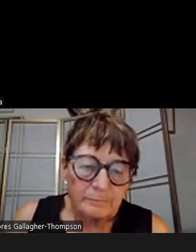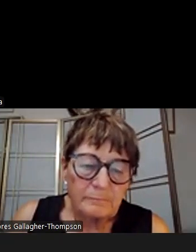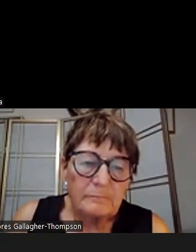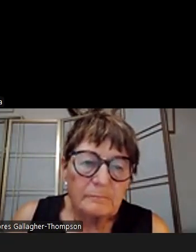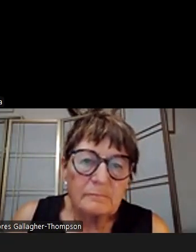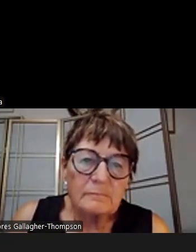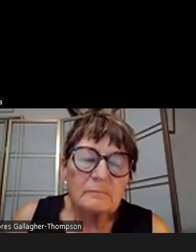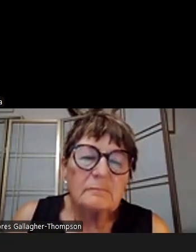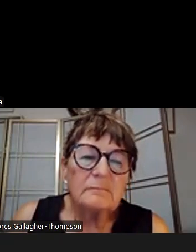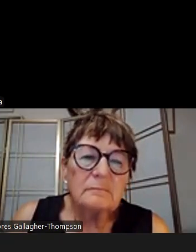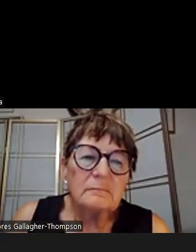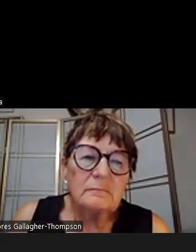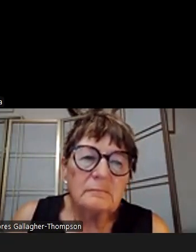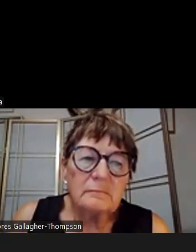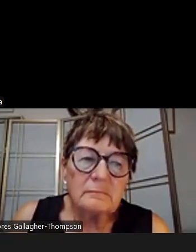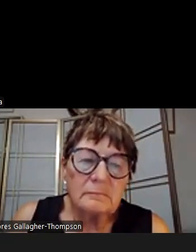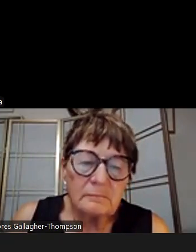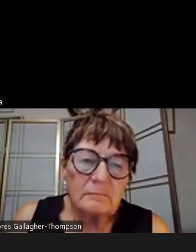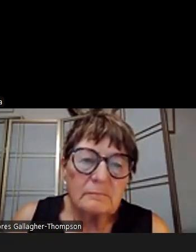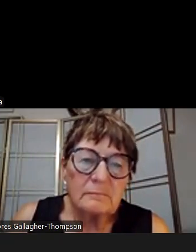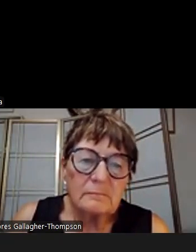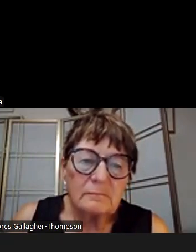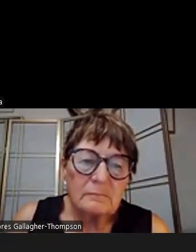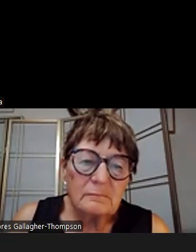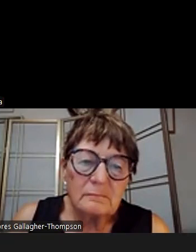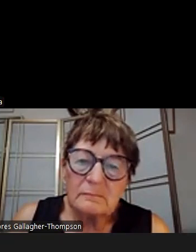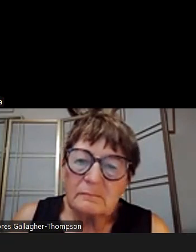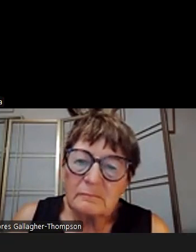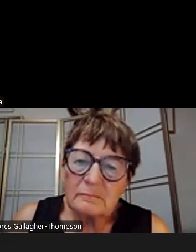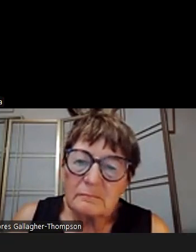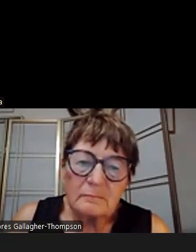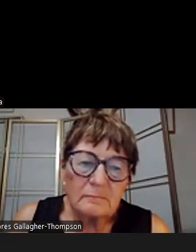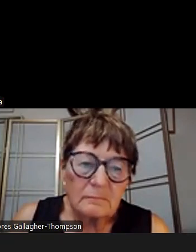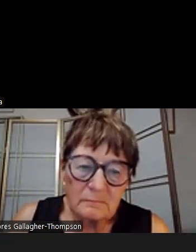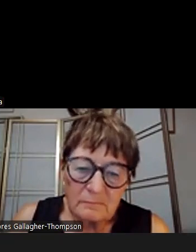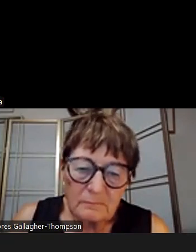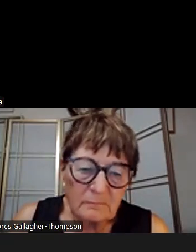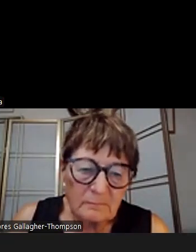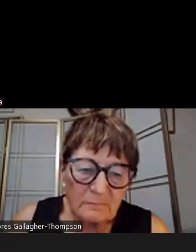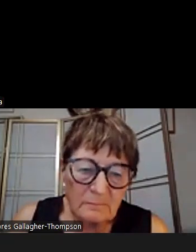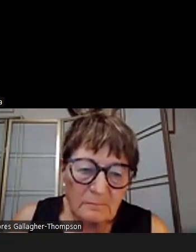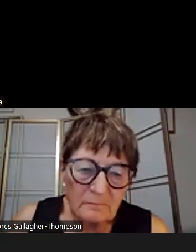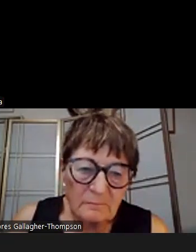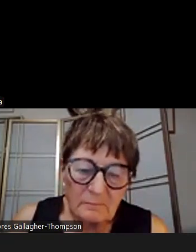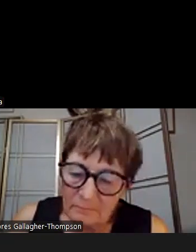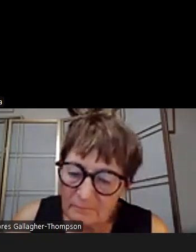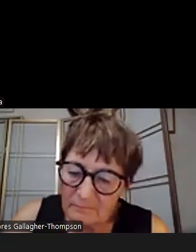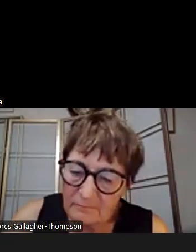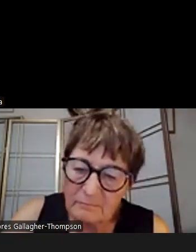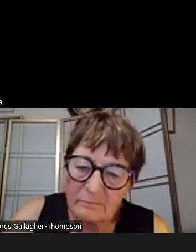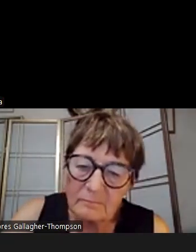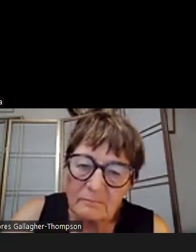I don't know how that fits in, and I know I'm not a full-fledged member, but I just wanted to make sure I was in agreement with